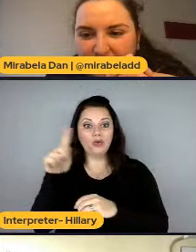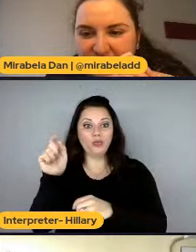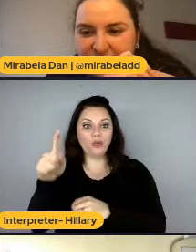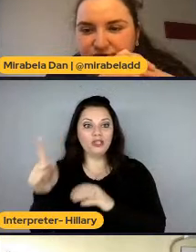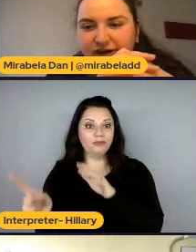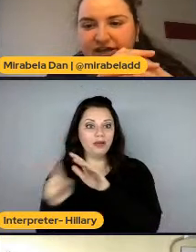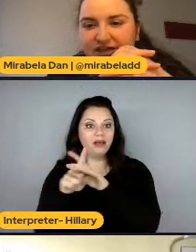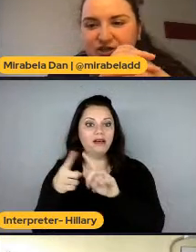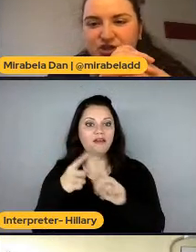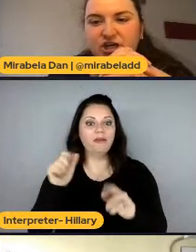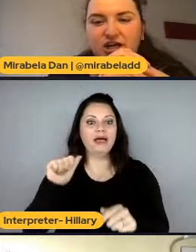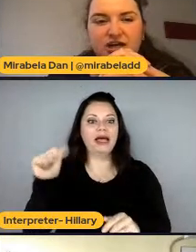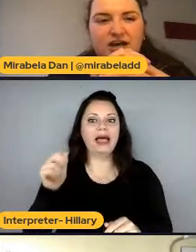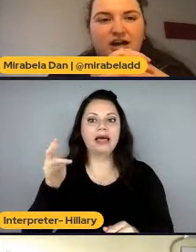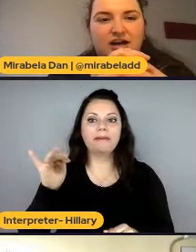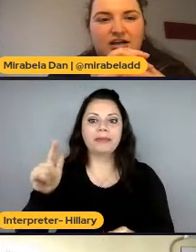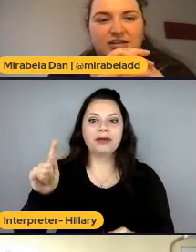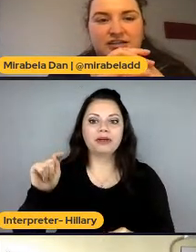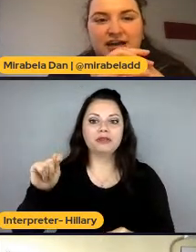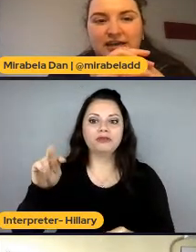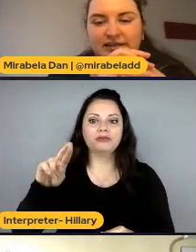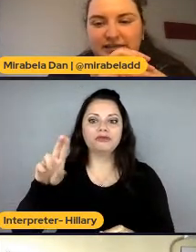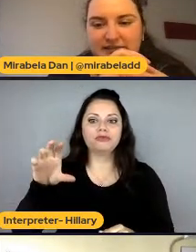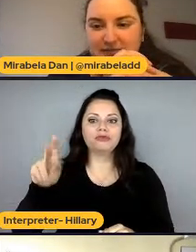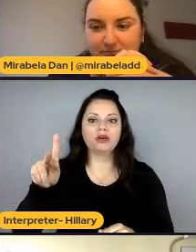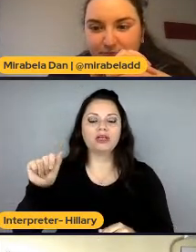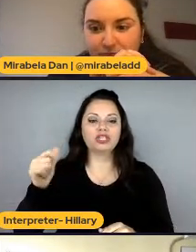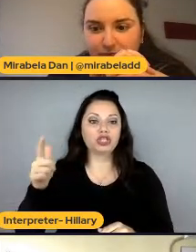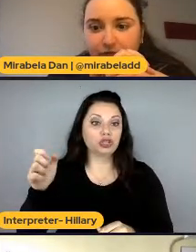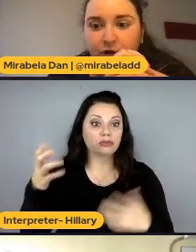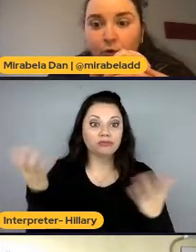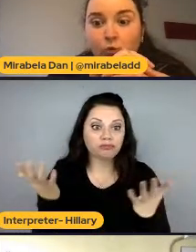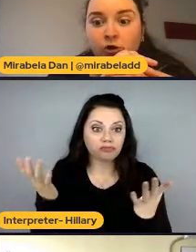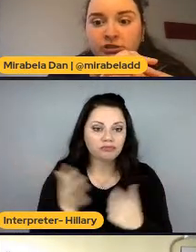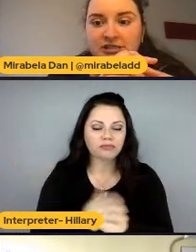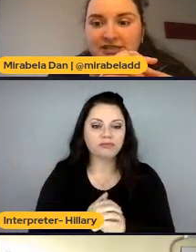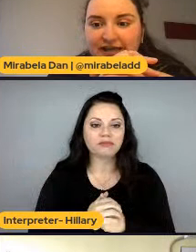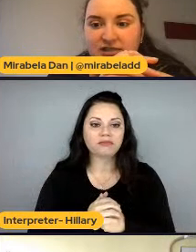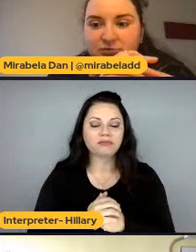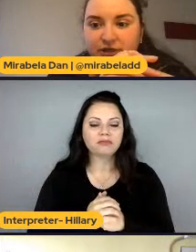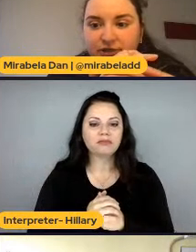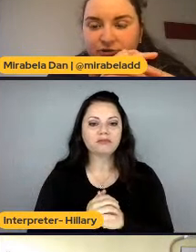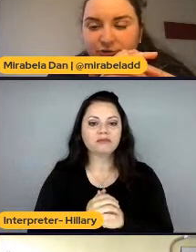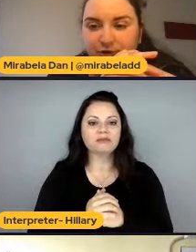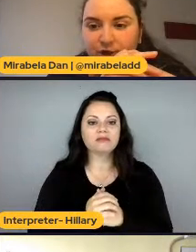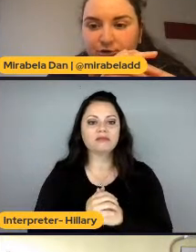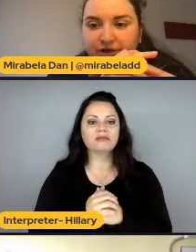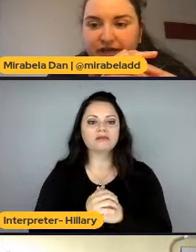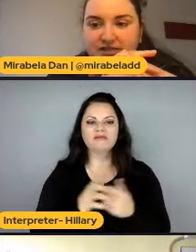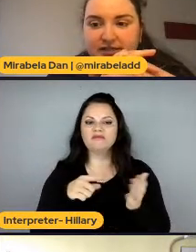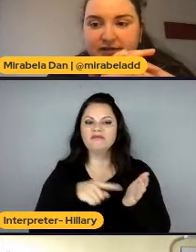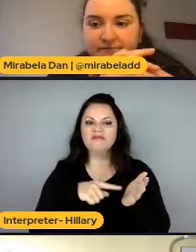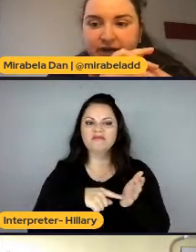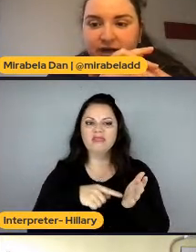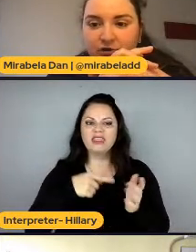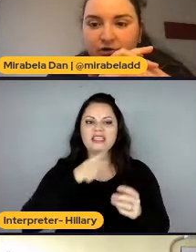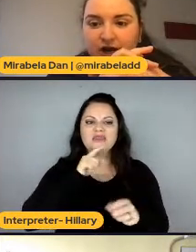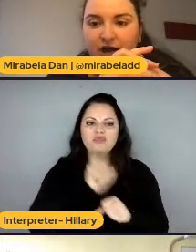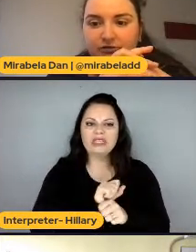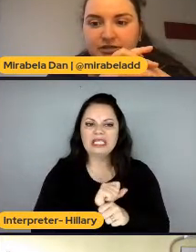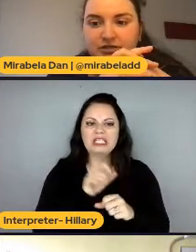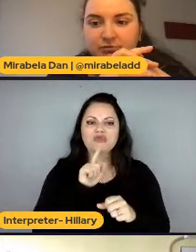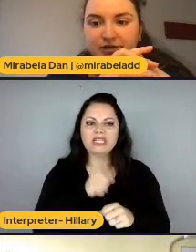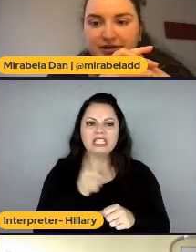from Admir Trakic, and that is, what does test really do? Creates an infra,